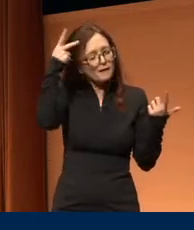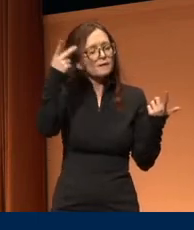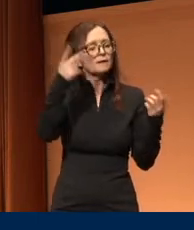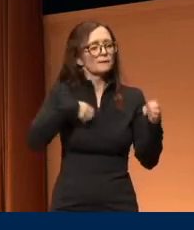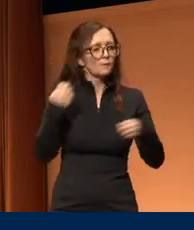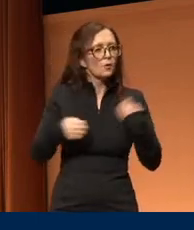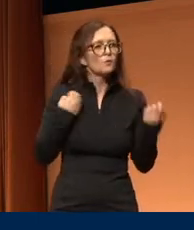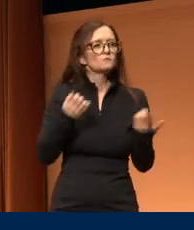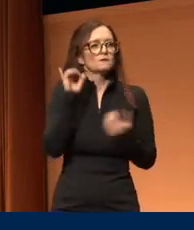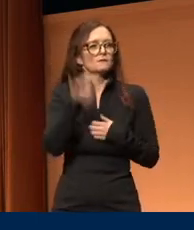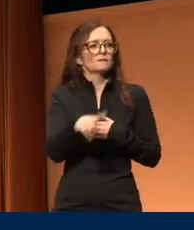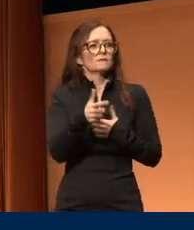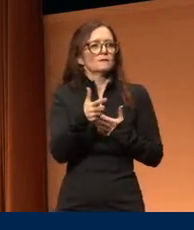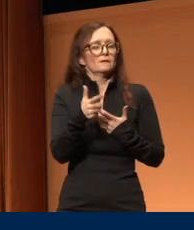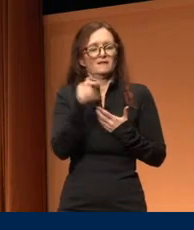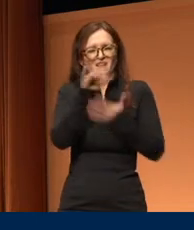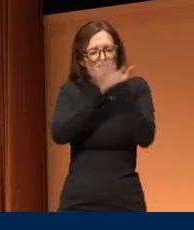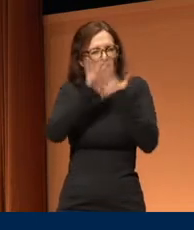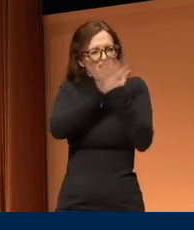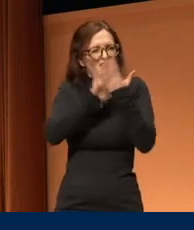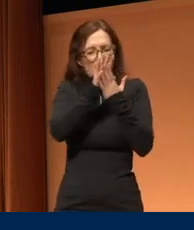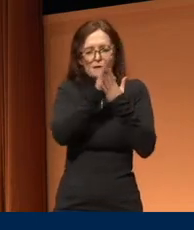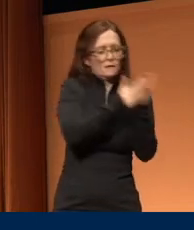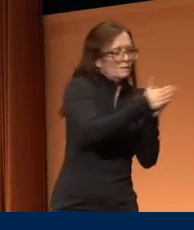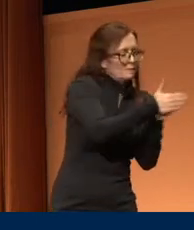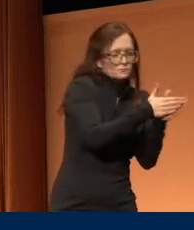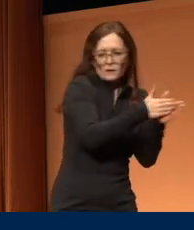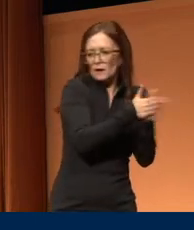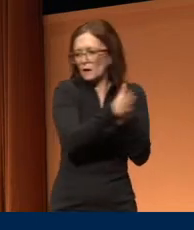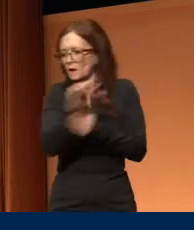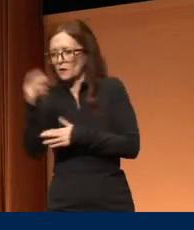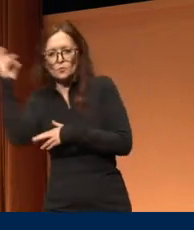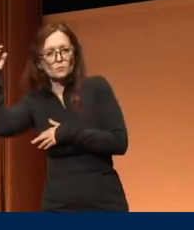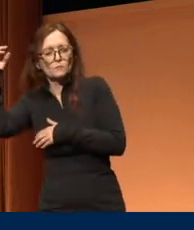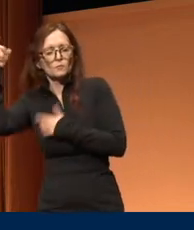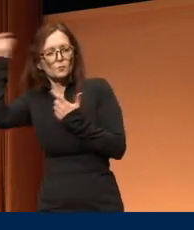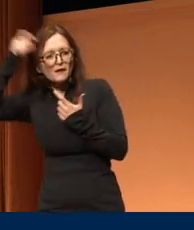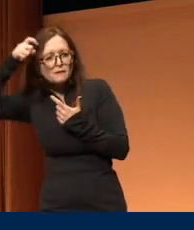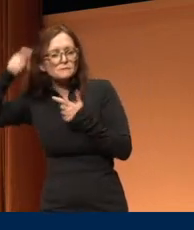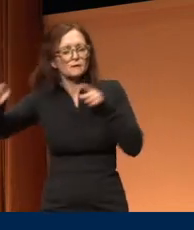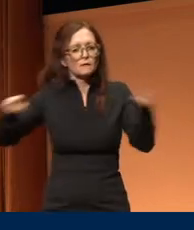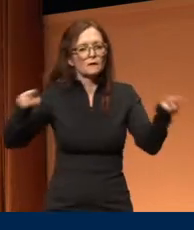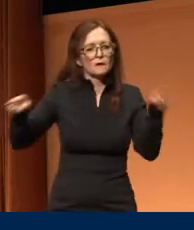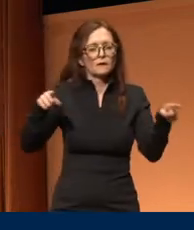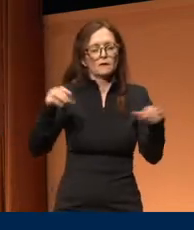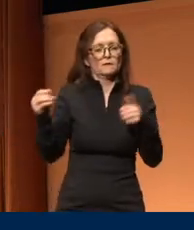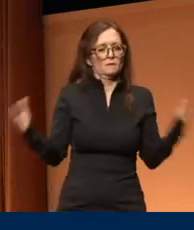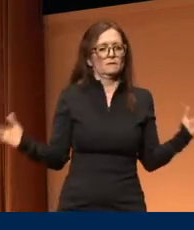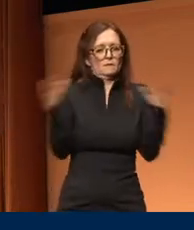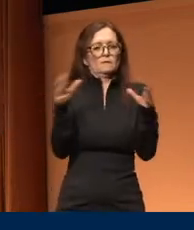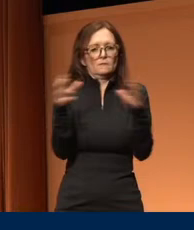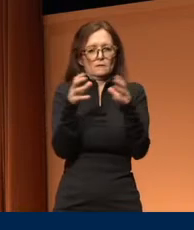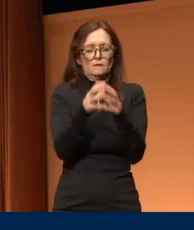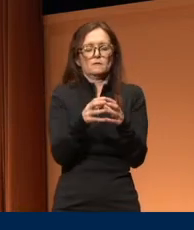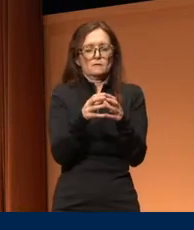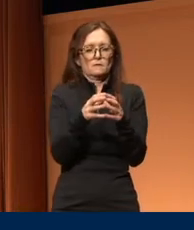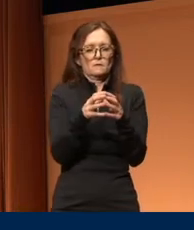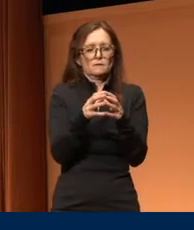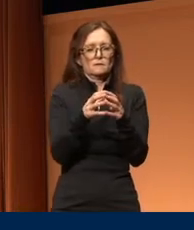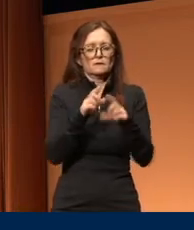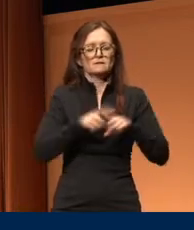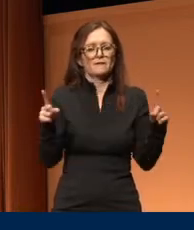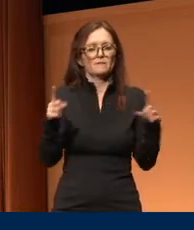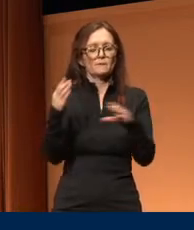dimension which blur the traditional line between passion and reason, perhaps bring the distinction closer to the difference